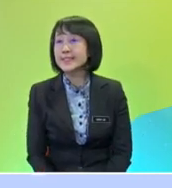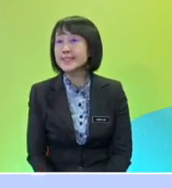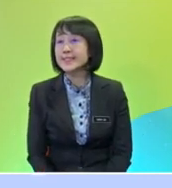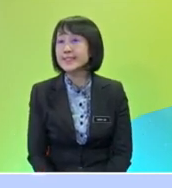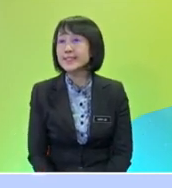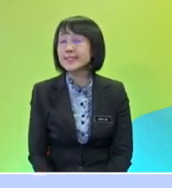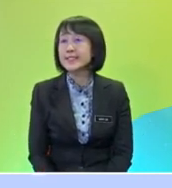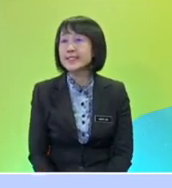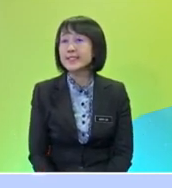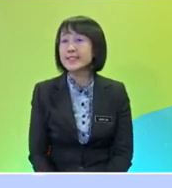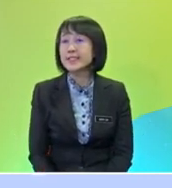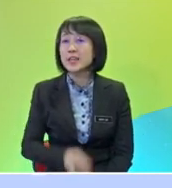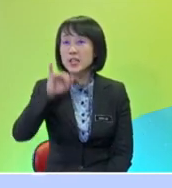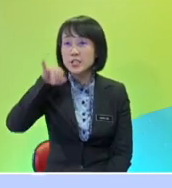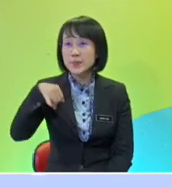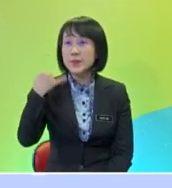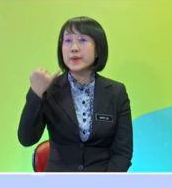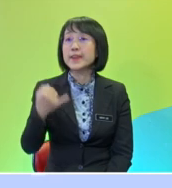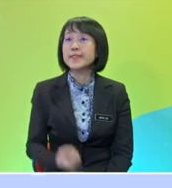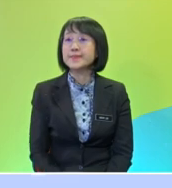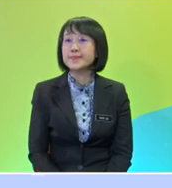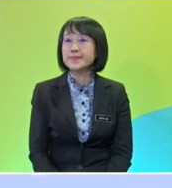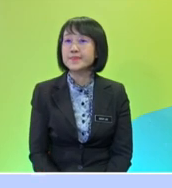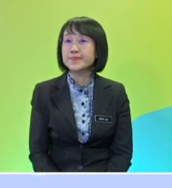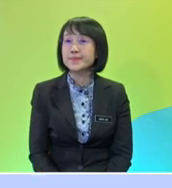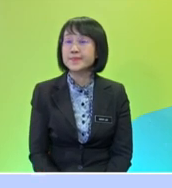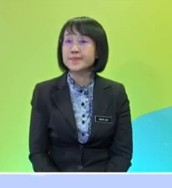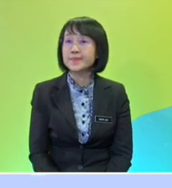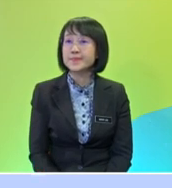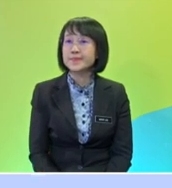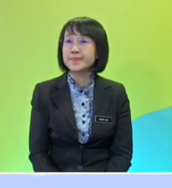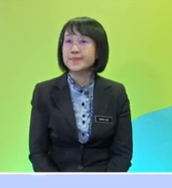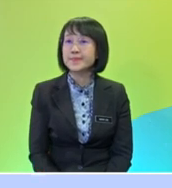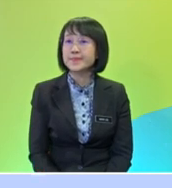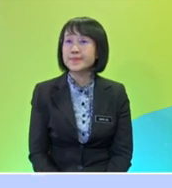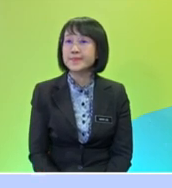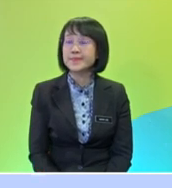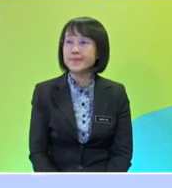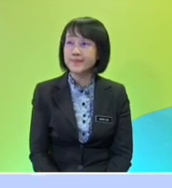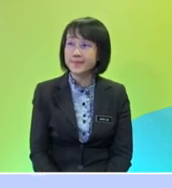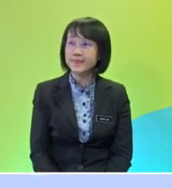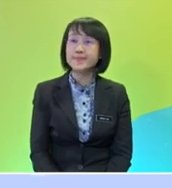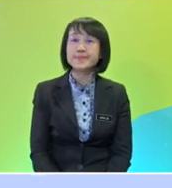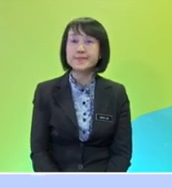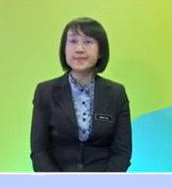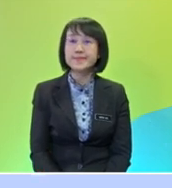you go. So we have Jemima there. Mm-hmm. Jemima, could you read for me?